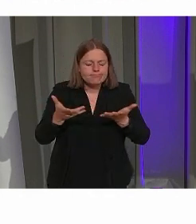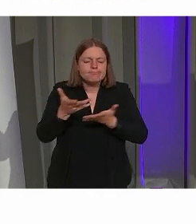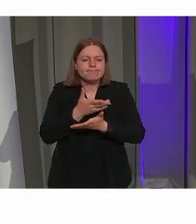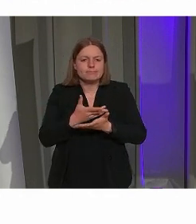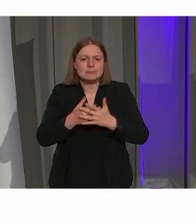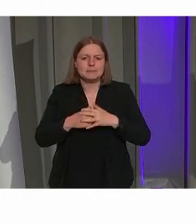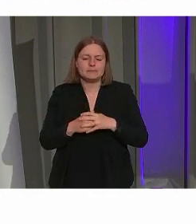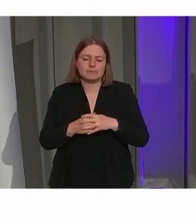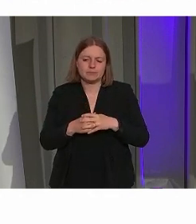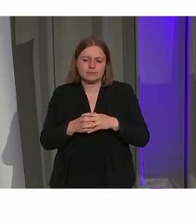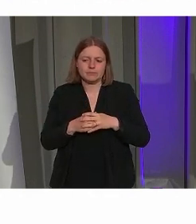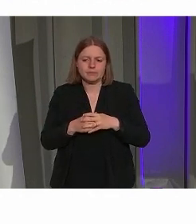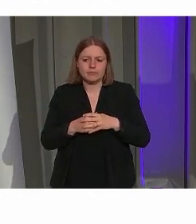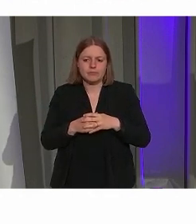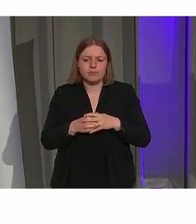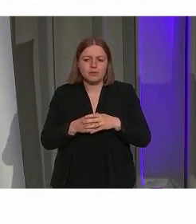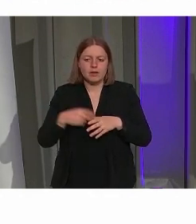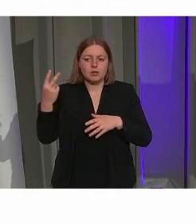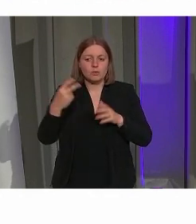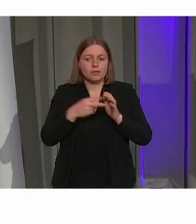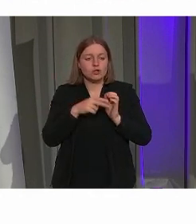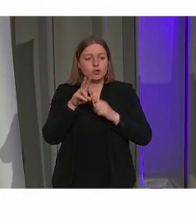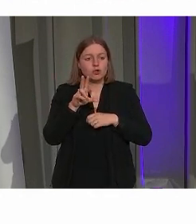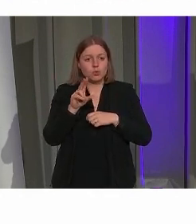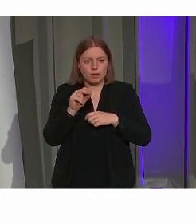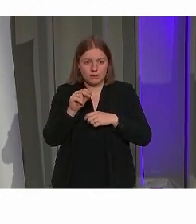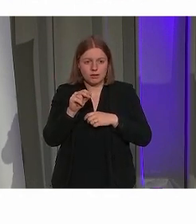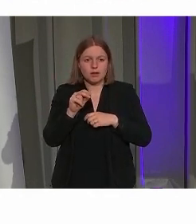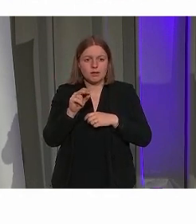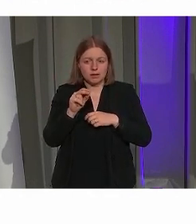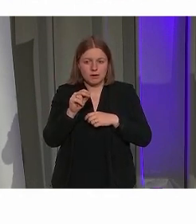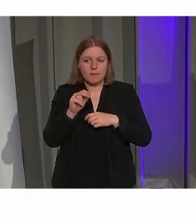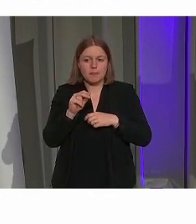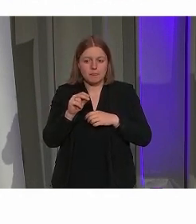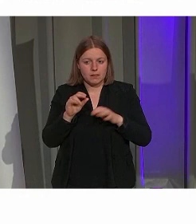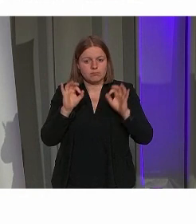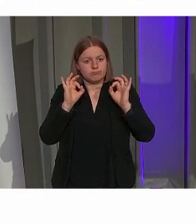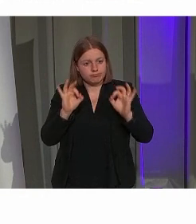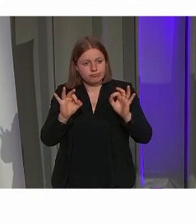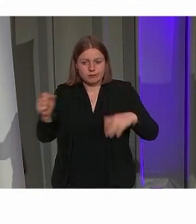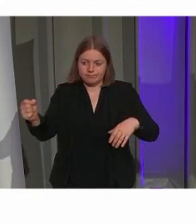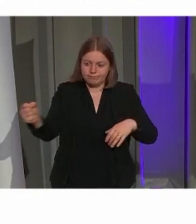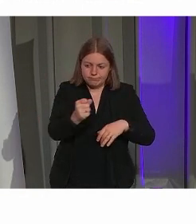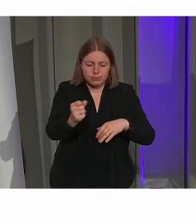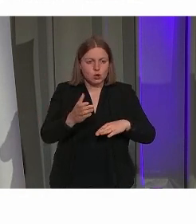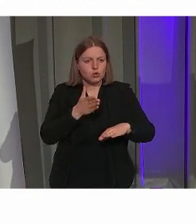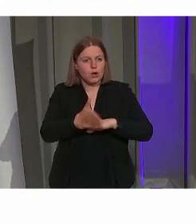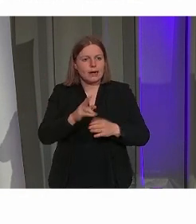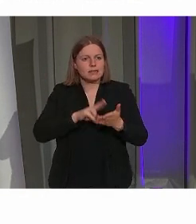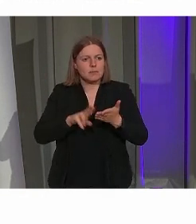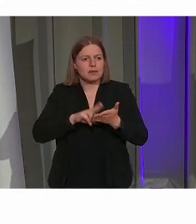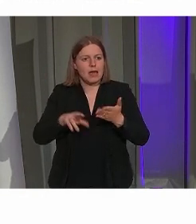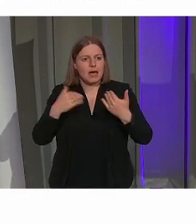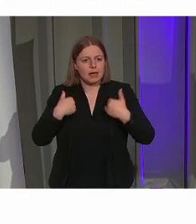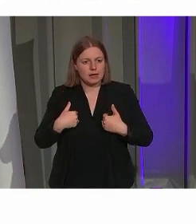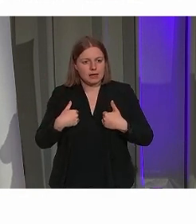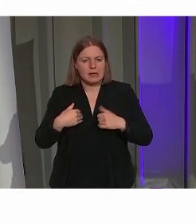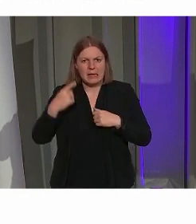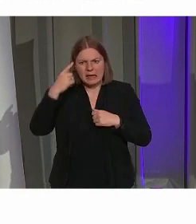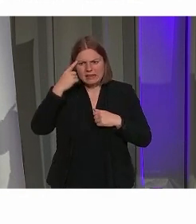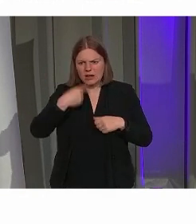the people that work on this, all the parties that work on this. At the end of 2020,